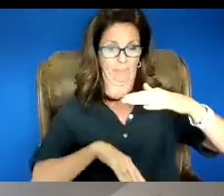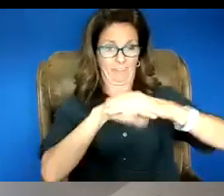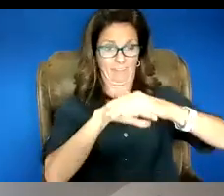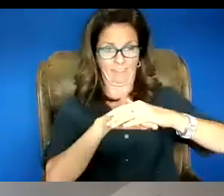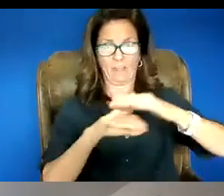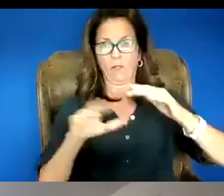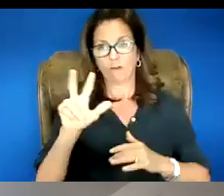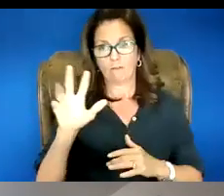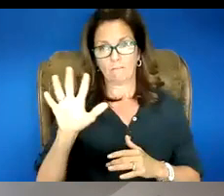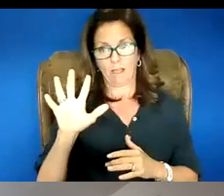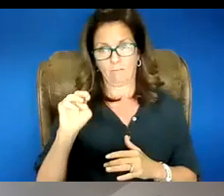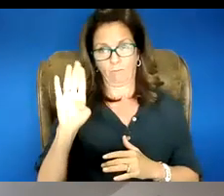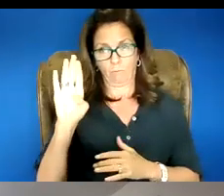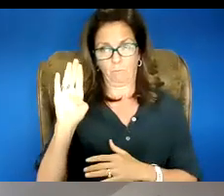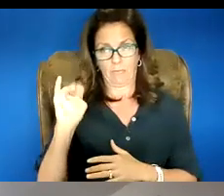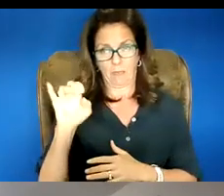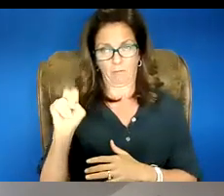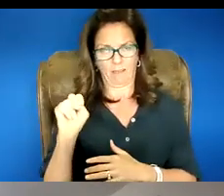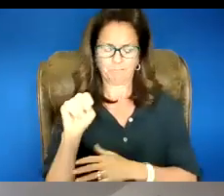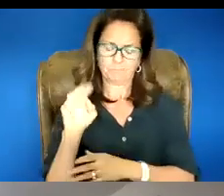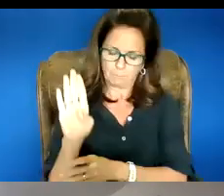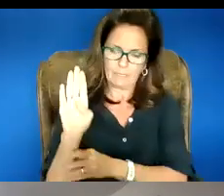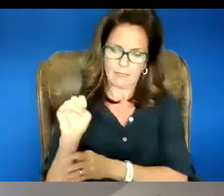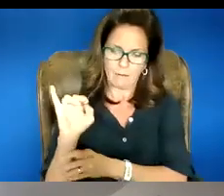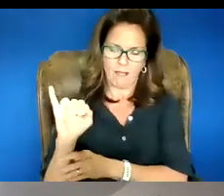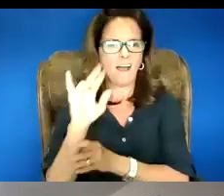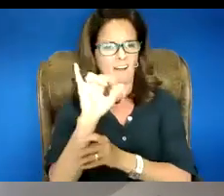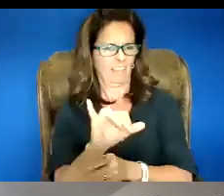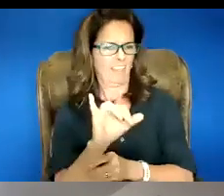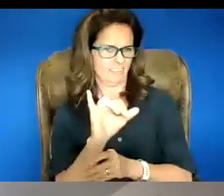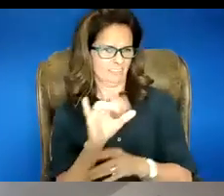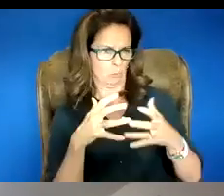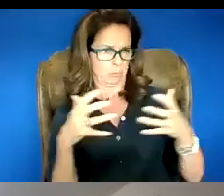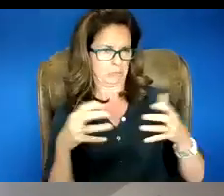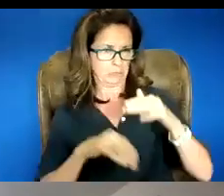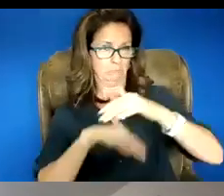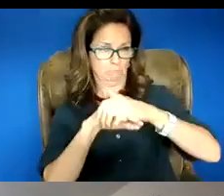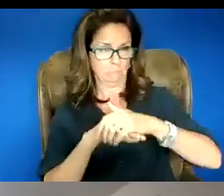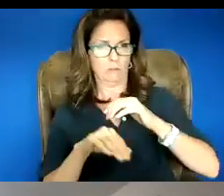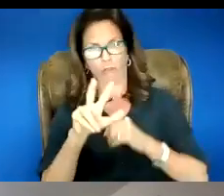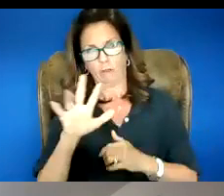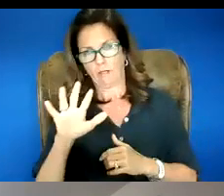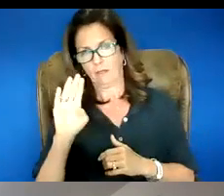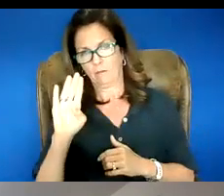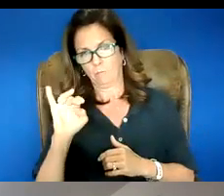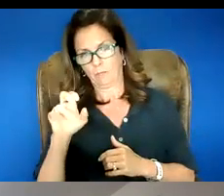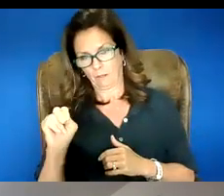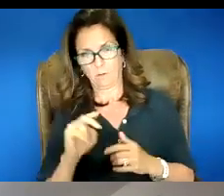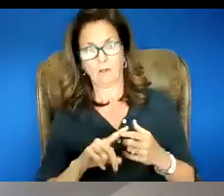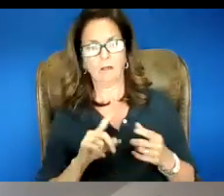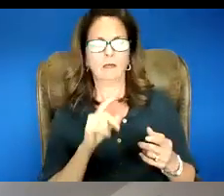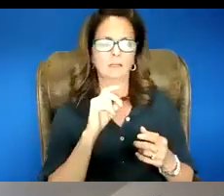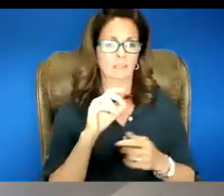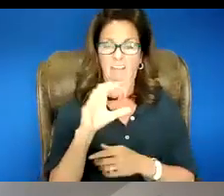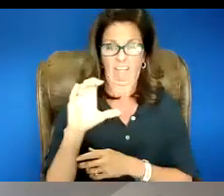35. Okay, so that's the category of obesity, if that's how you what you want to join for. Abnormal